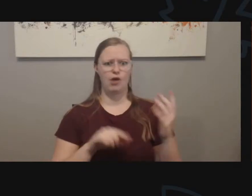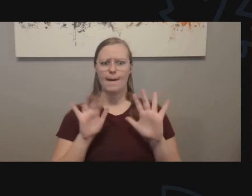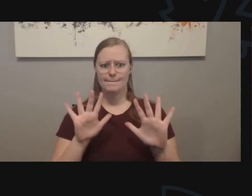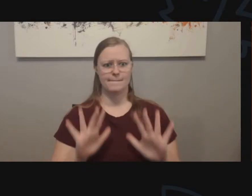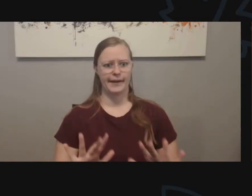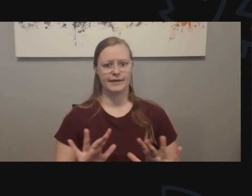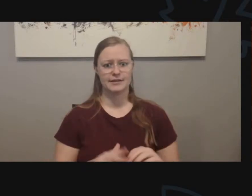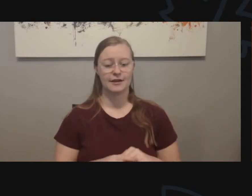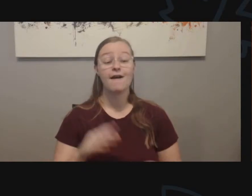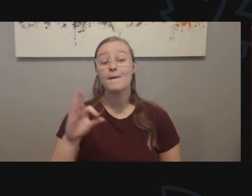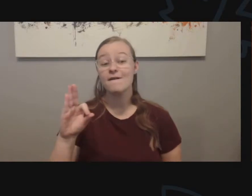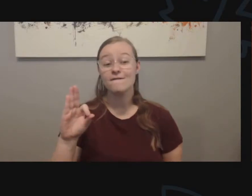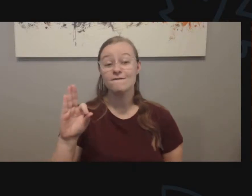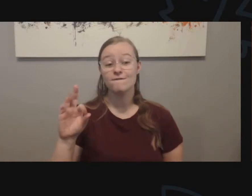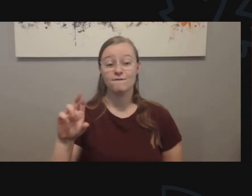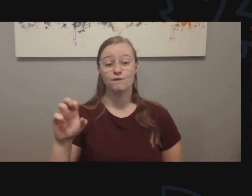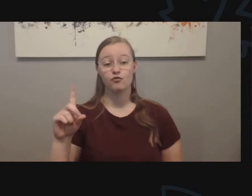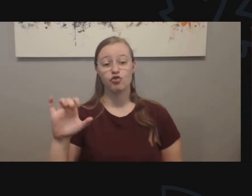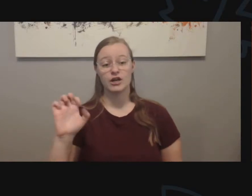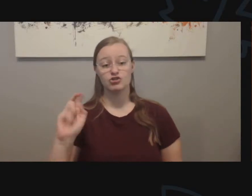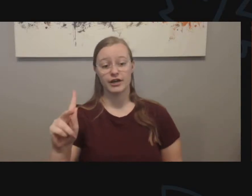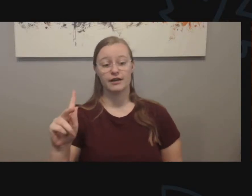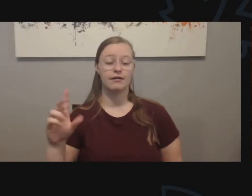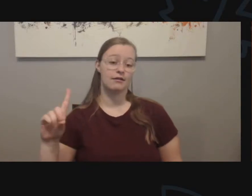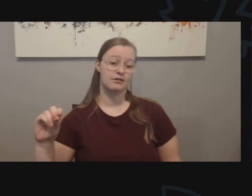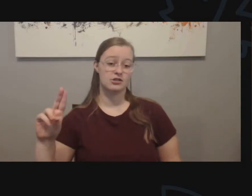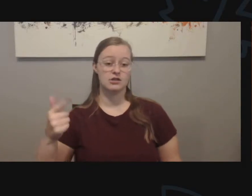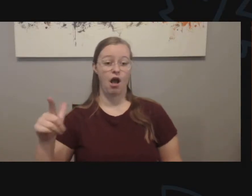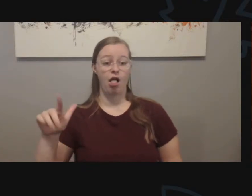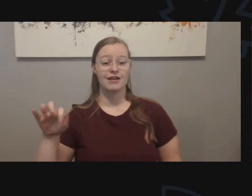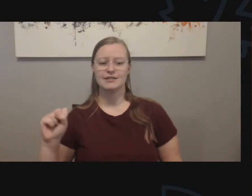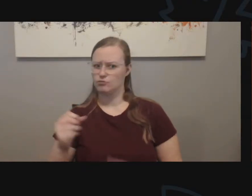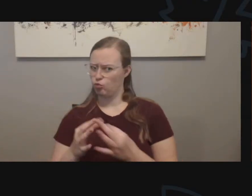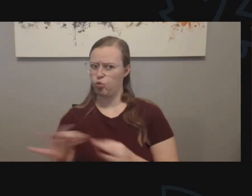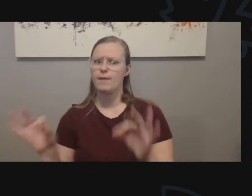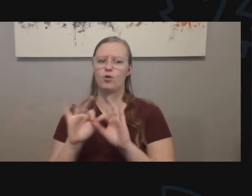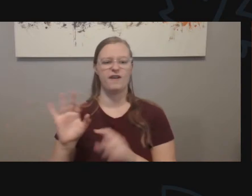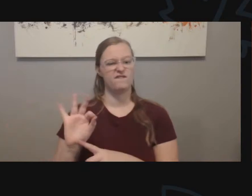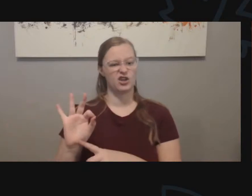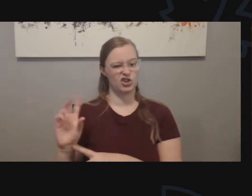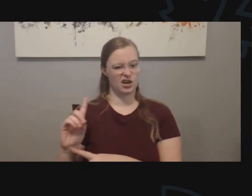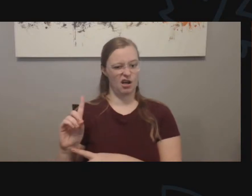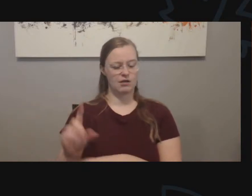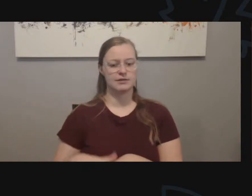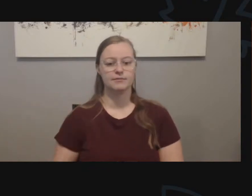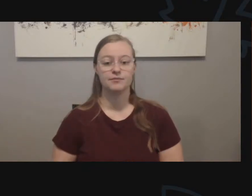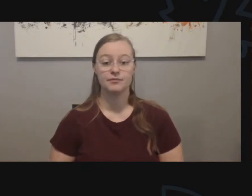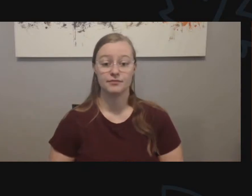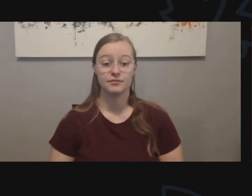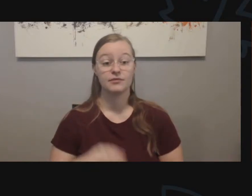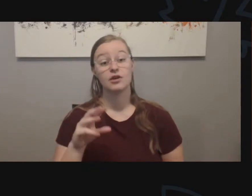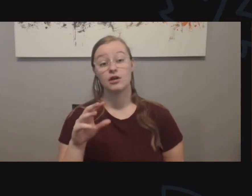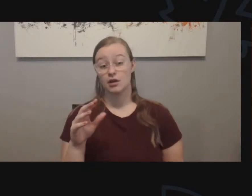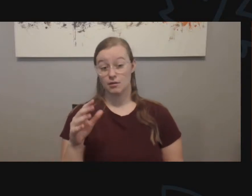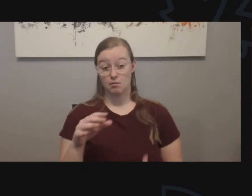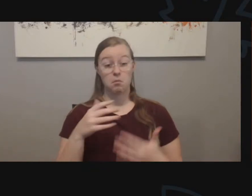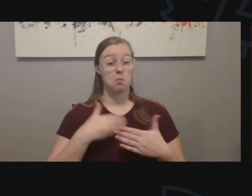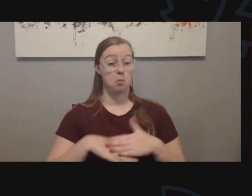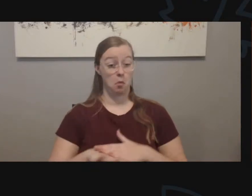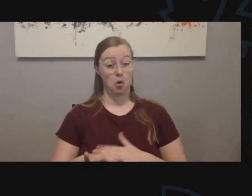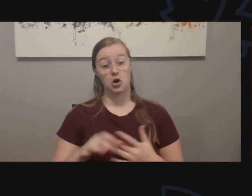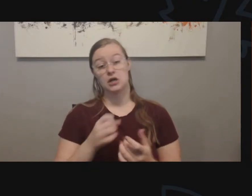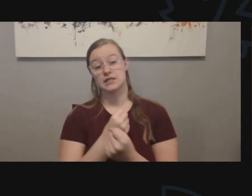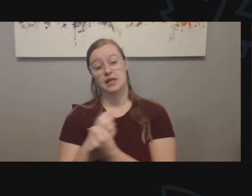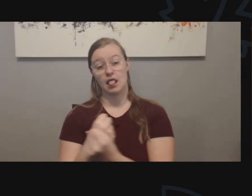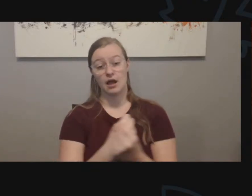Frederick Douglass is easily one of the most important Americans in the 19th century. Born enslaved, Douglass, as a young